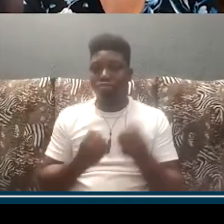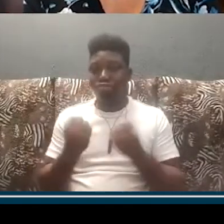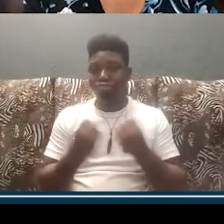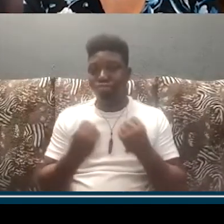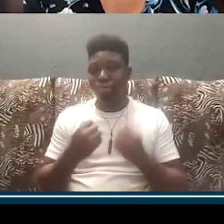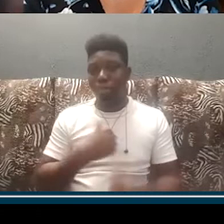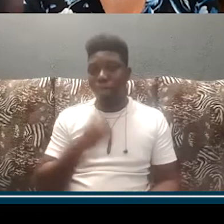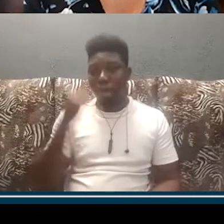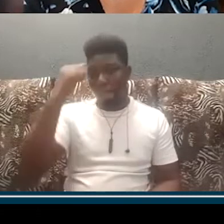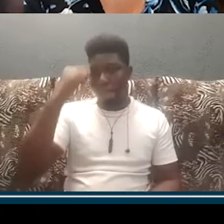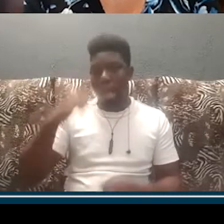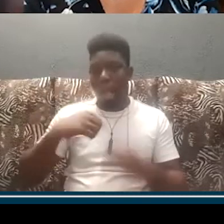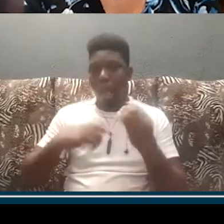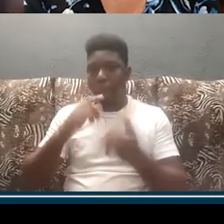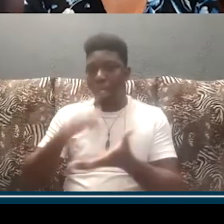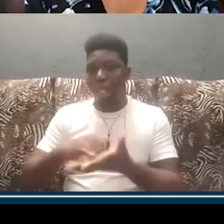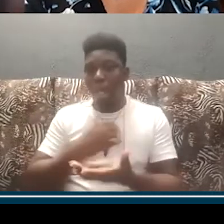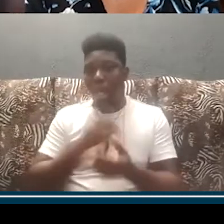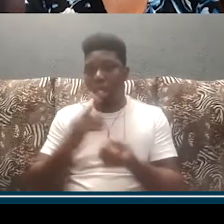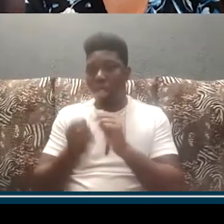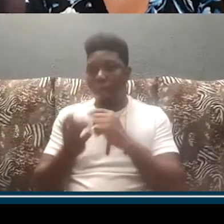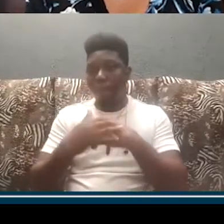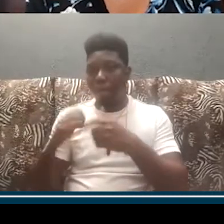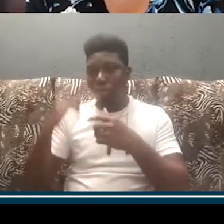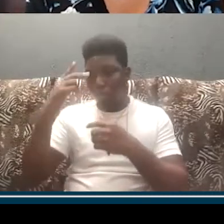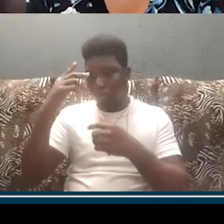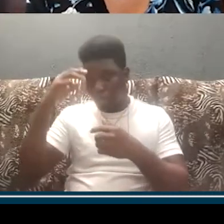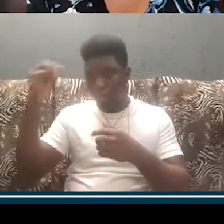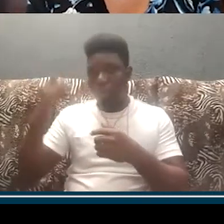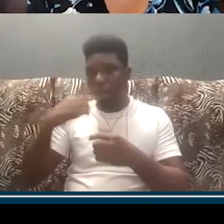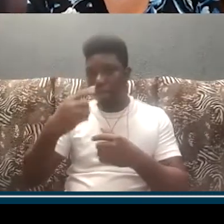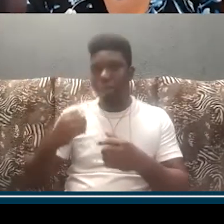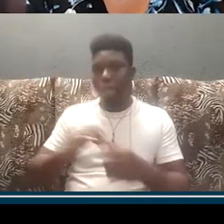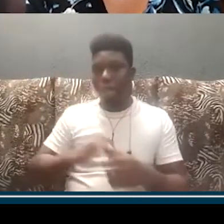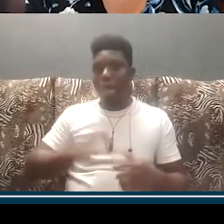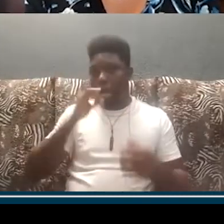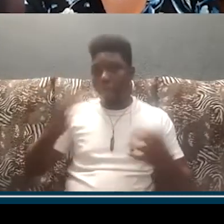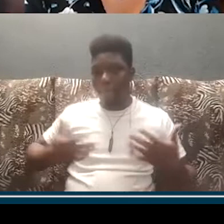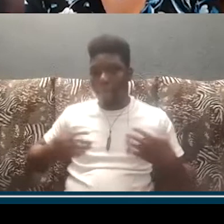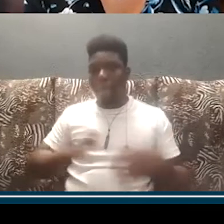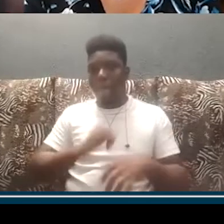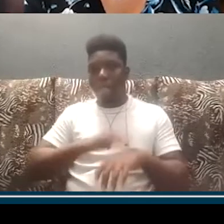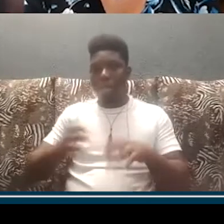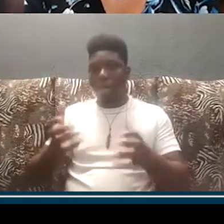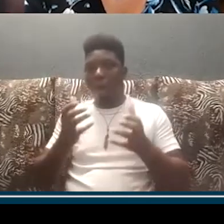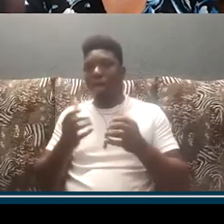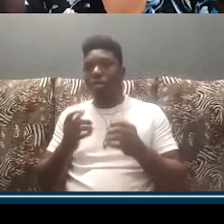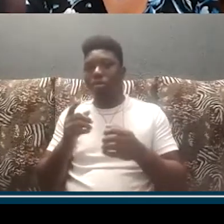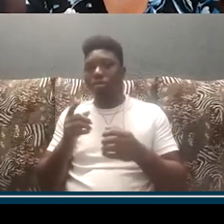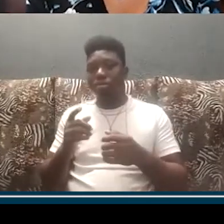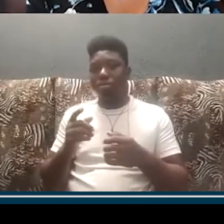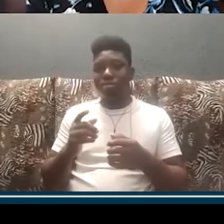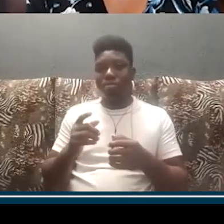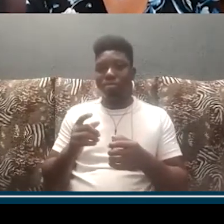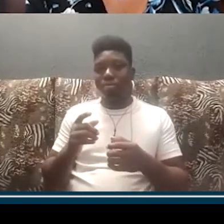I turned back to him and said, "I'm glad you didn't. I don't want you to worry about it. We'll figure it out together." It's not, oh, Scott shouldn't come on the